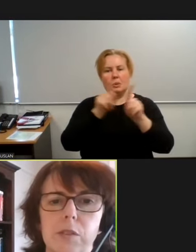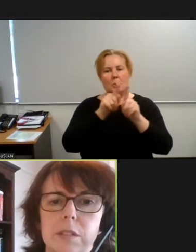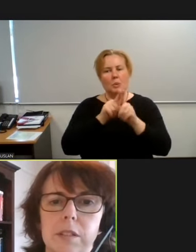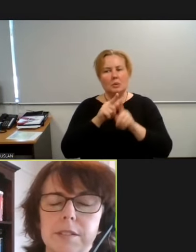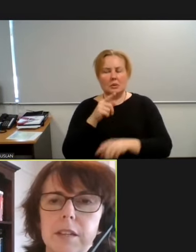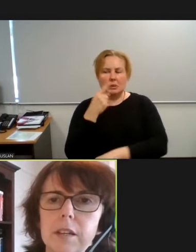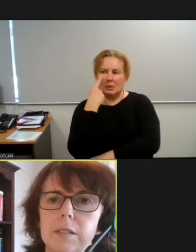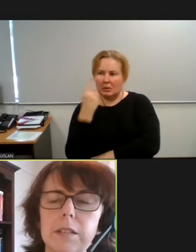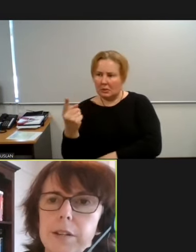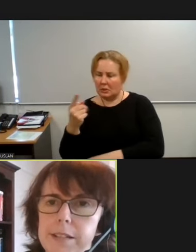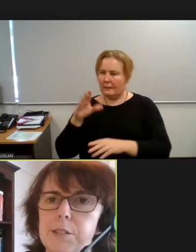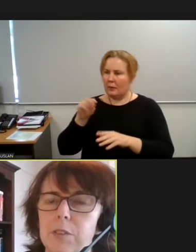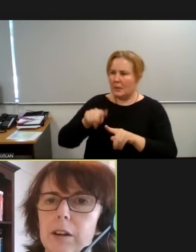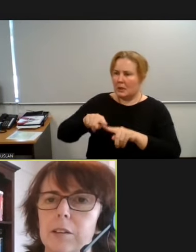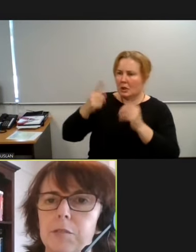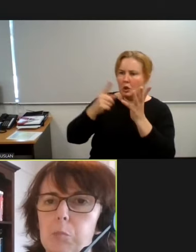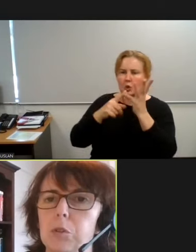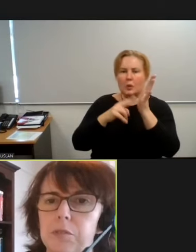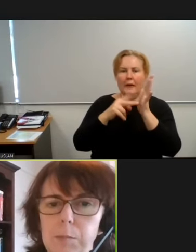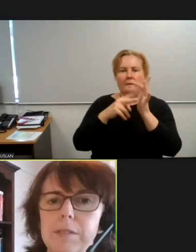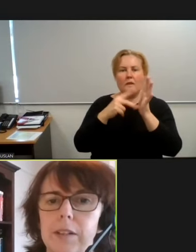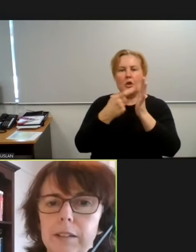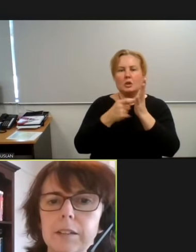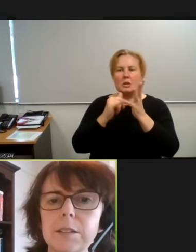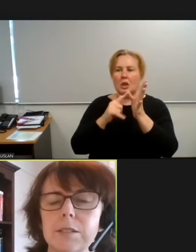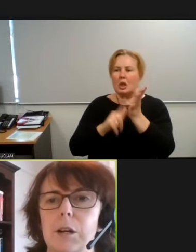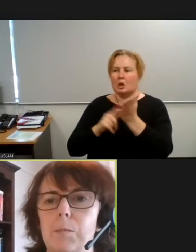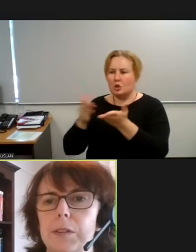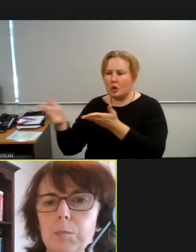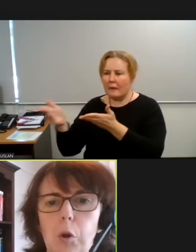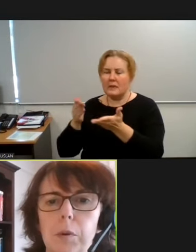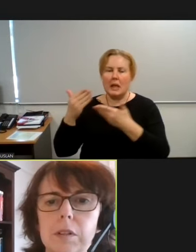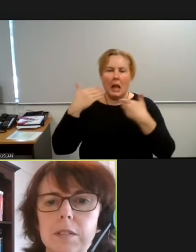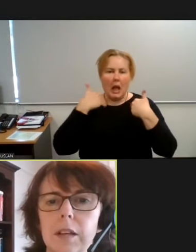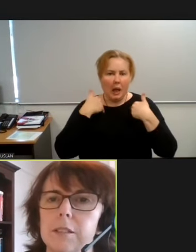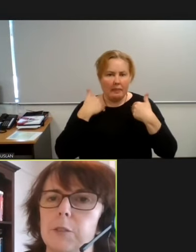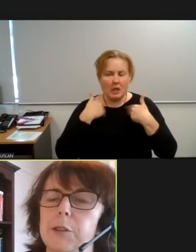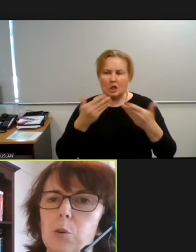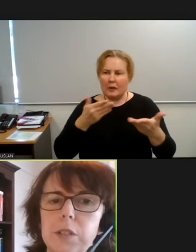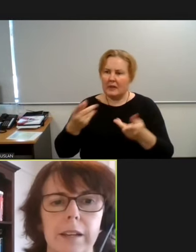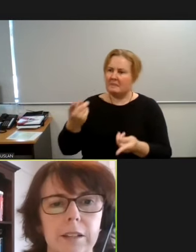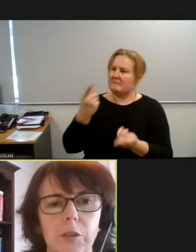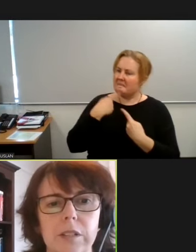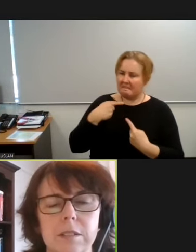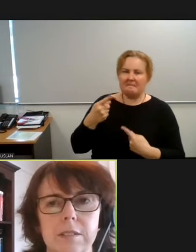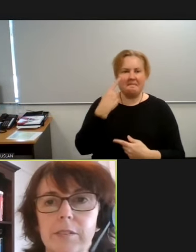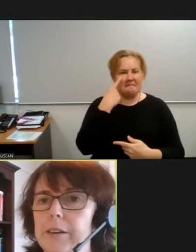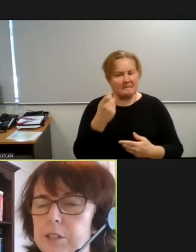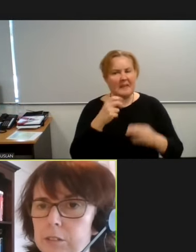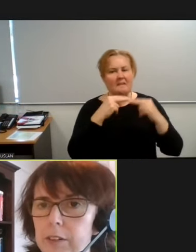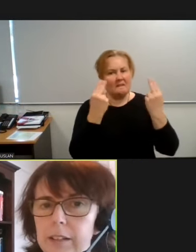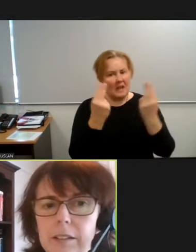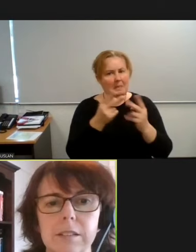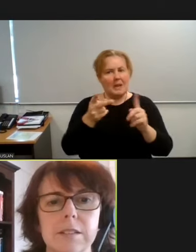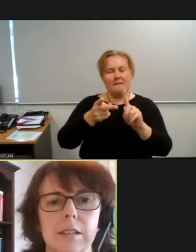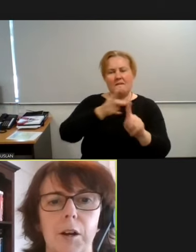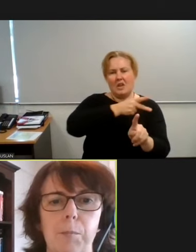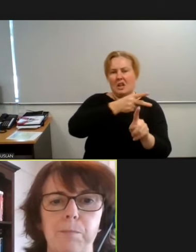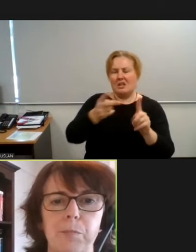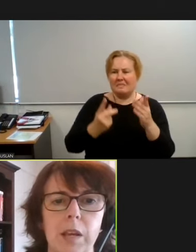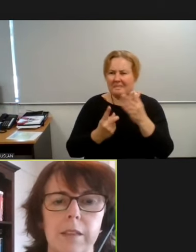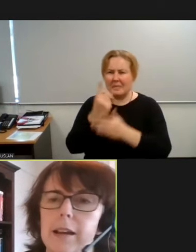and other services, that they're identifying far more family violence at the moment. They're recording increased severity of